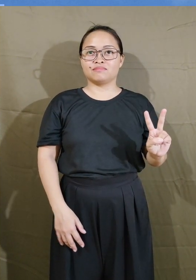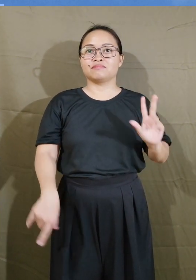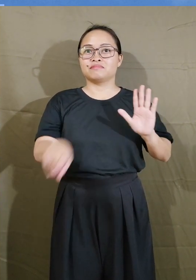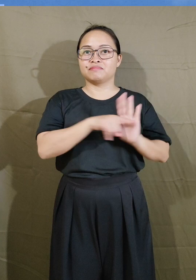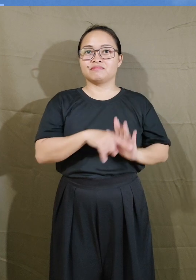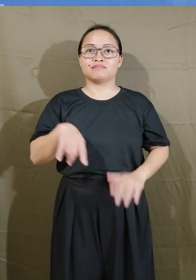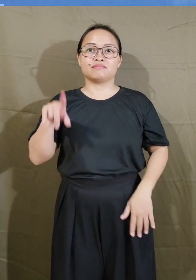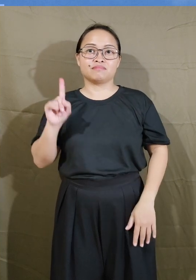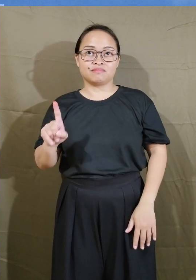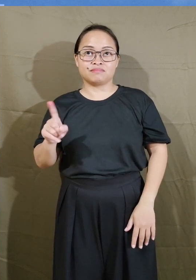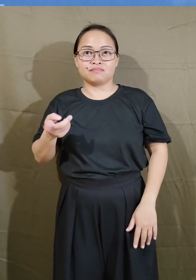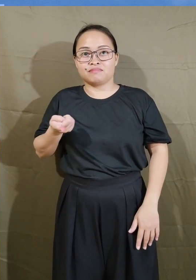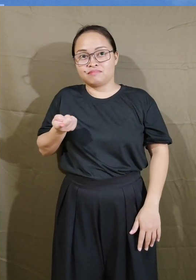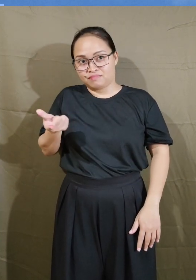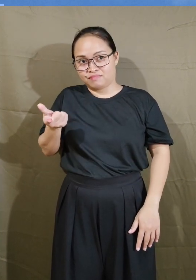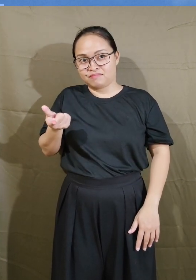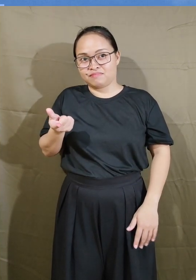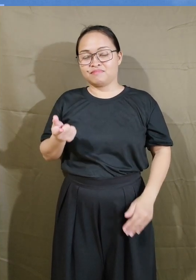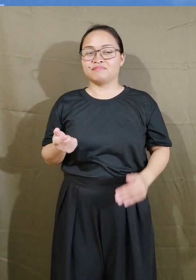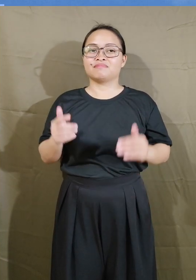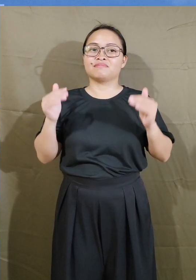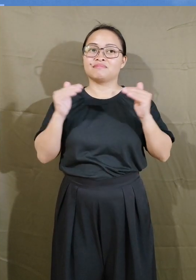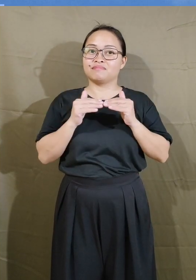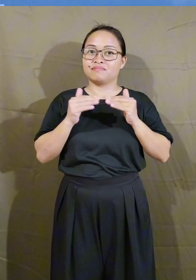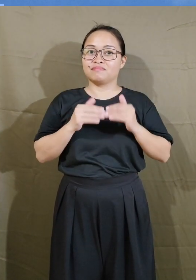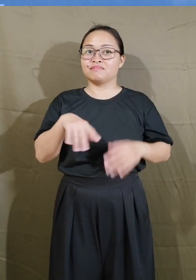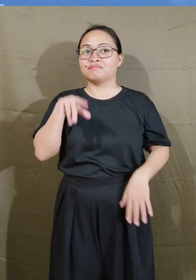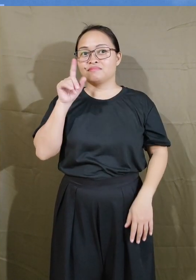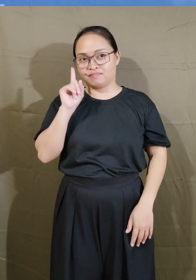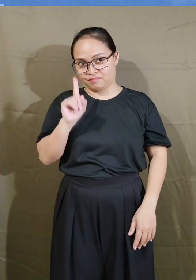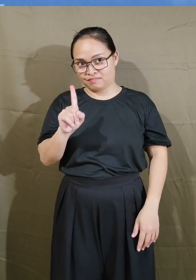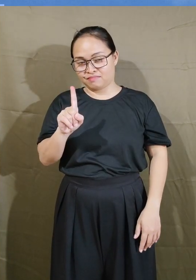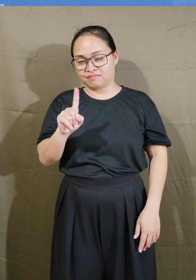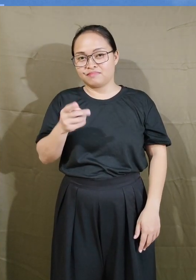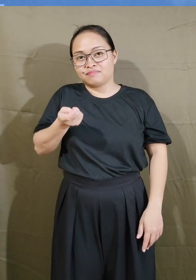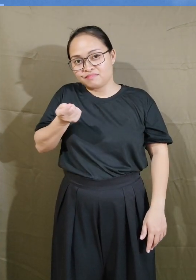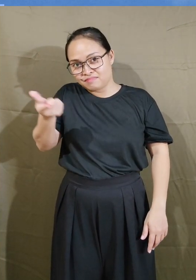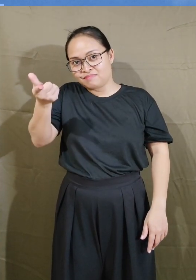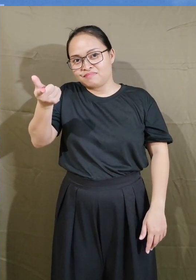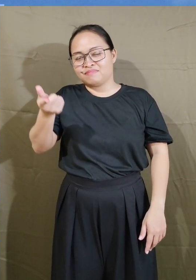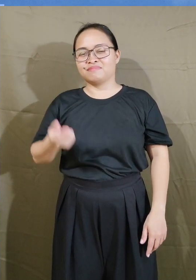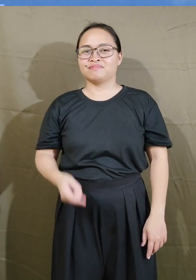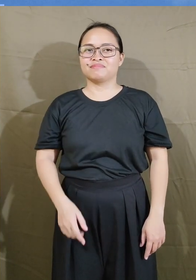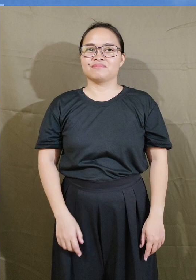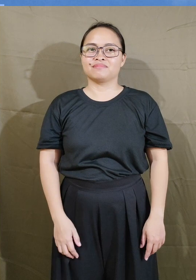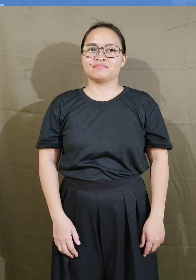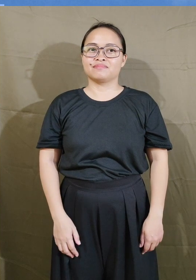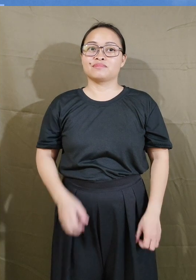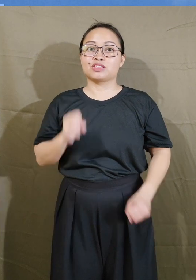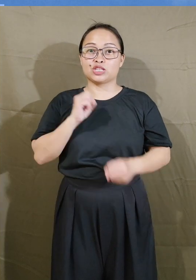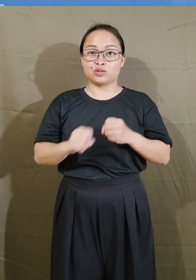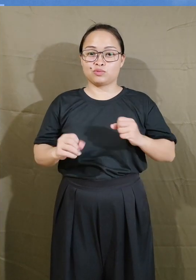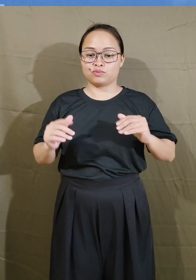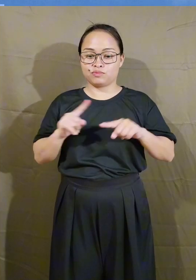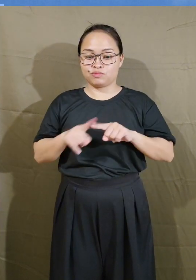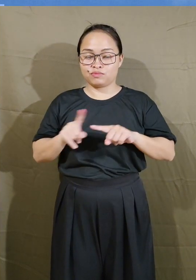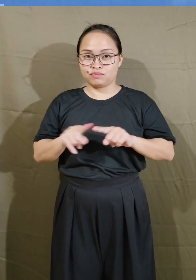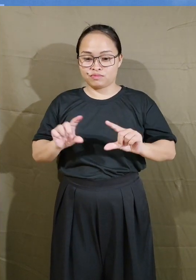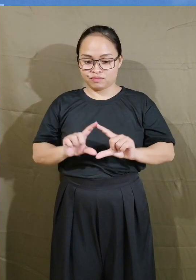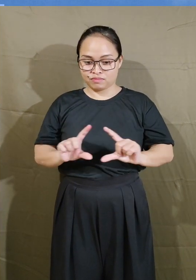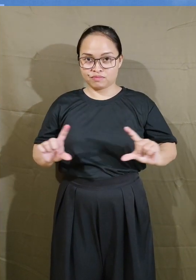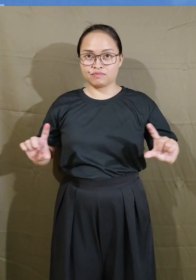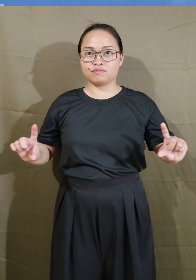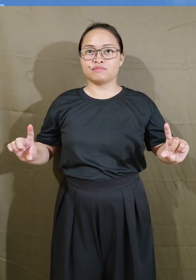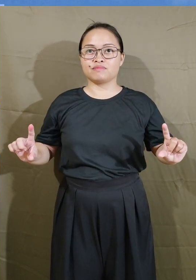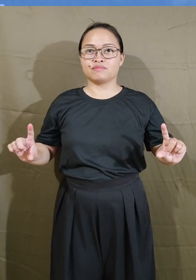2 marbles minus 1 marble. Now we are left with 1. So this is the